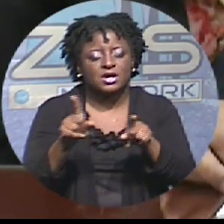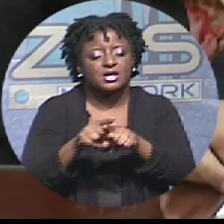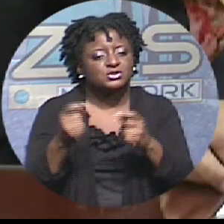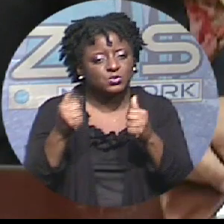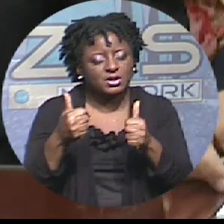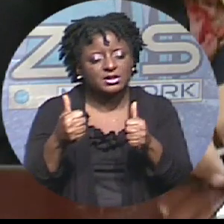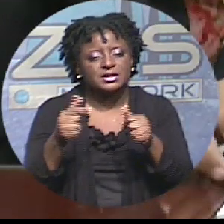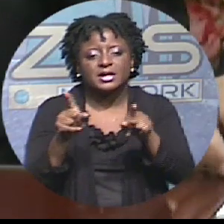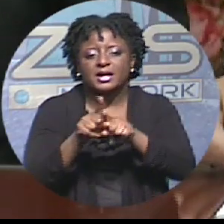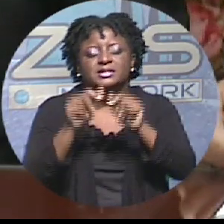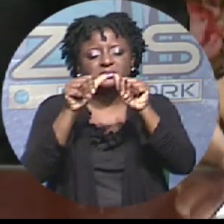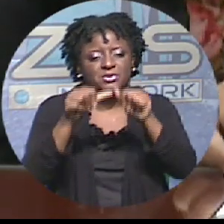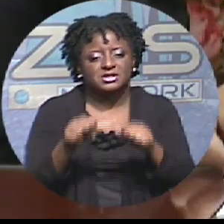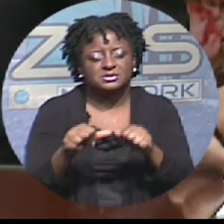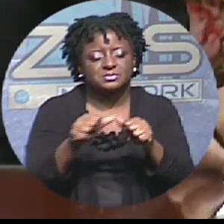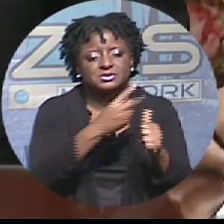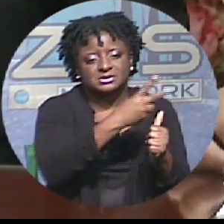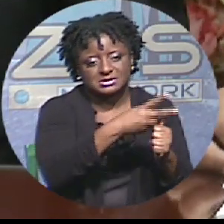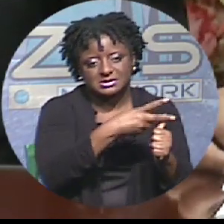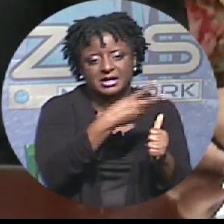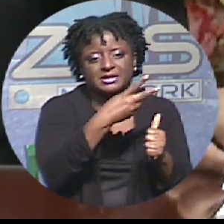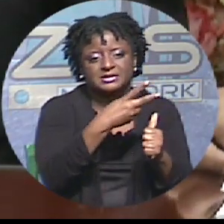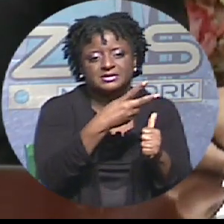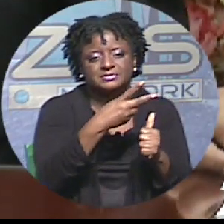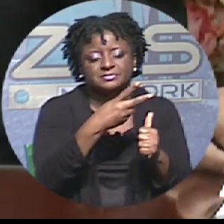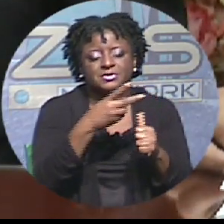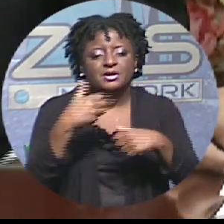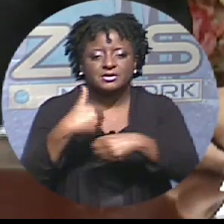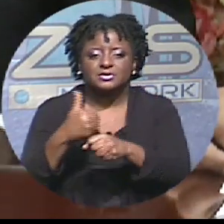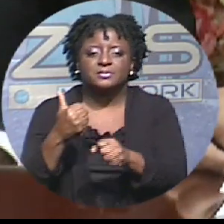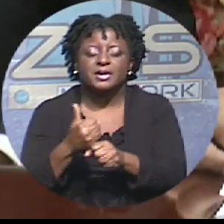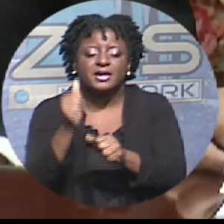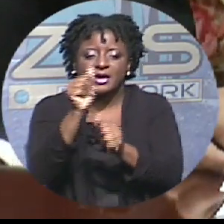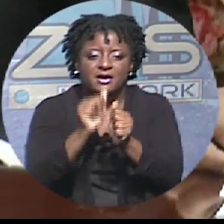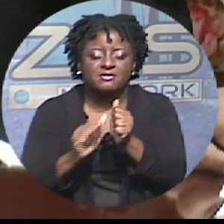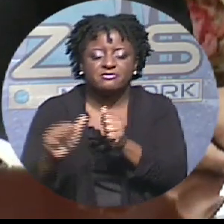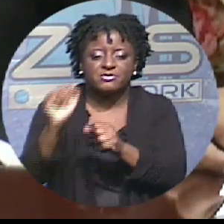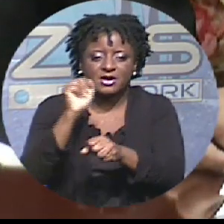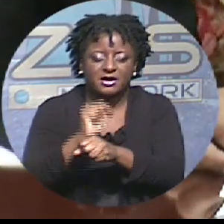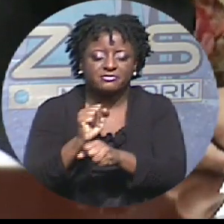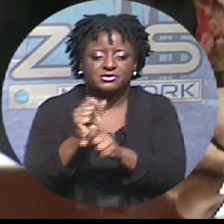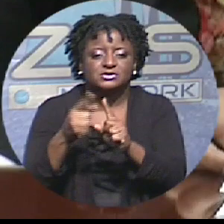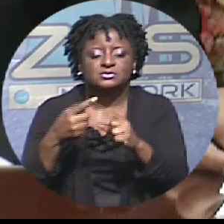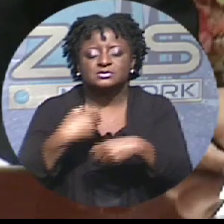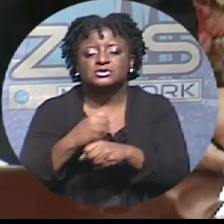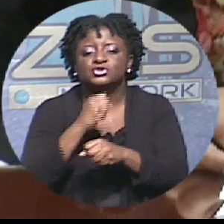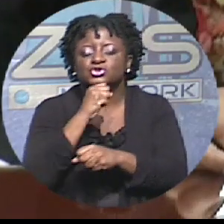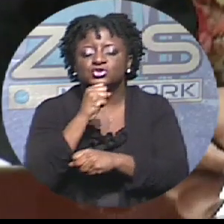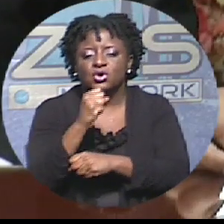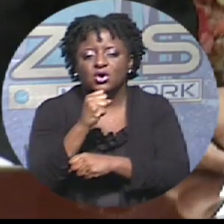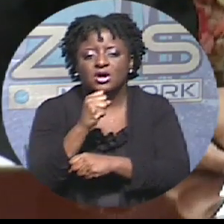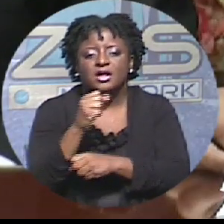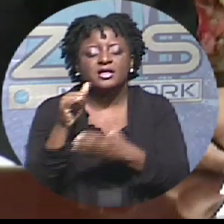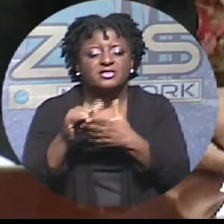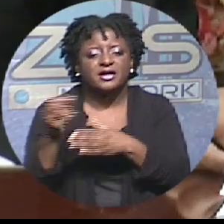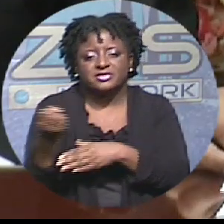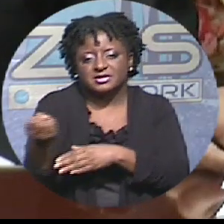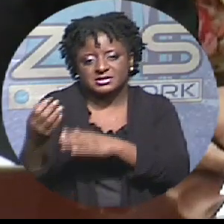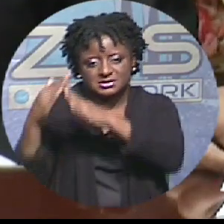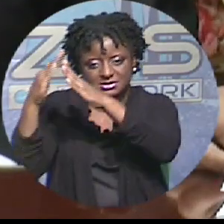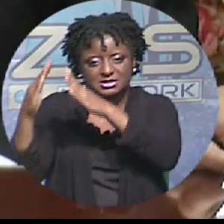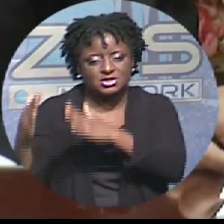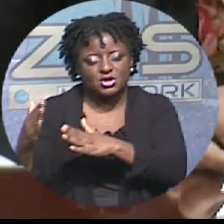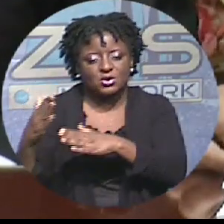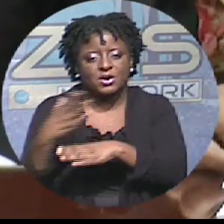possible. Secondly, to make every effort to ensure that the casino